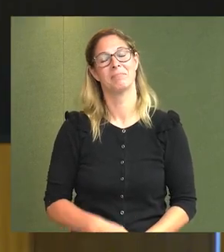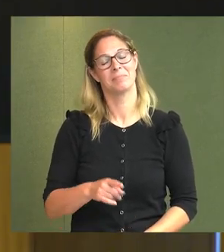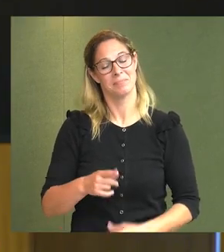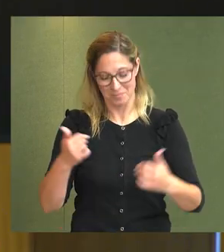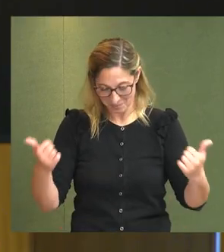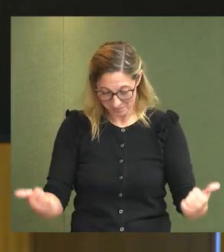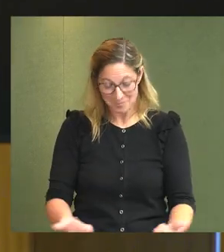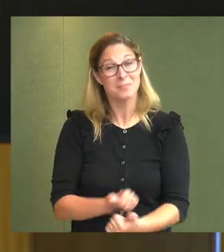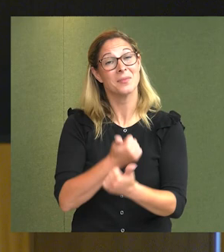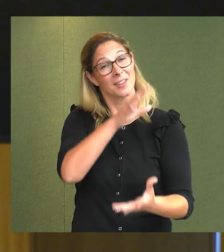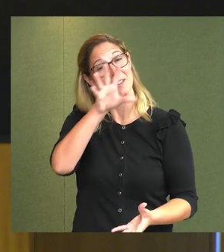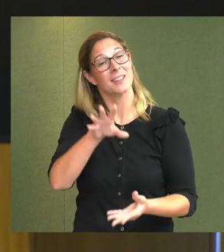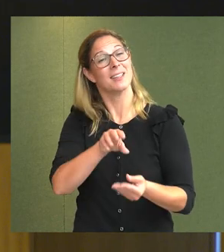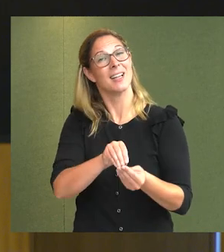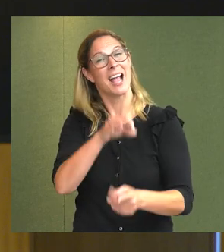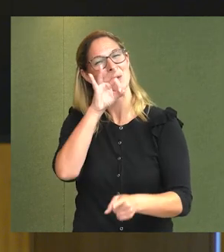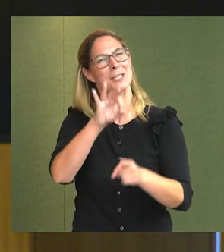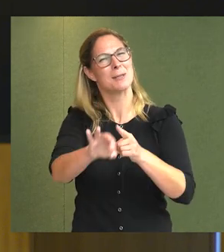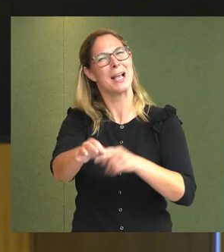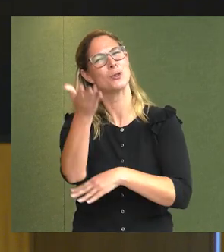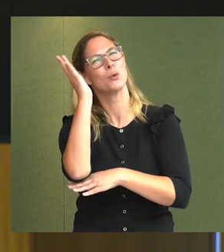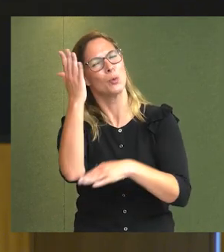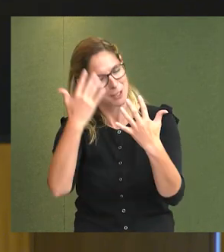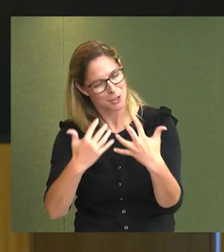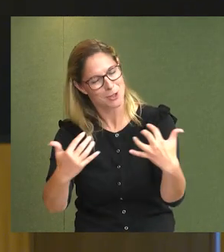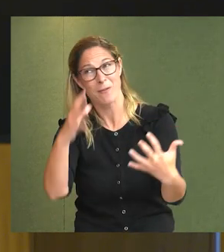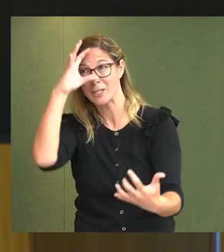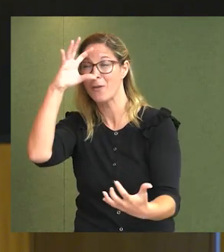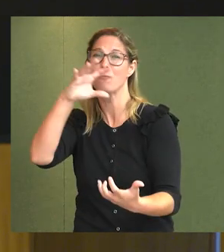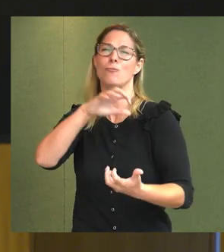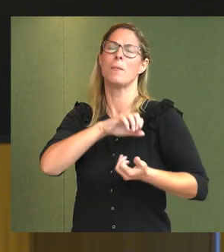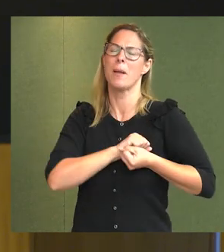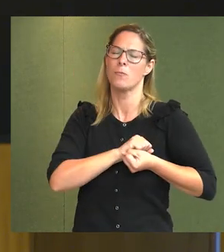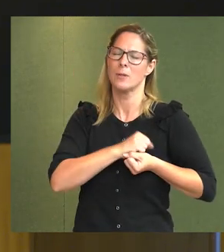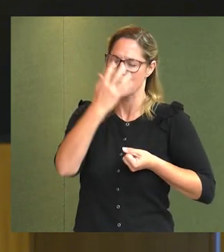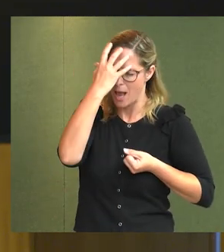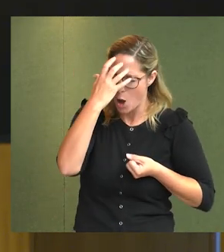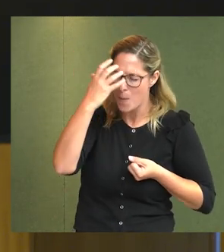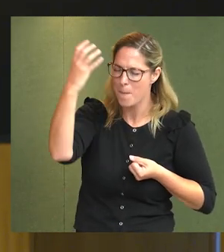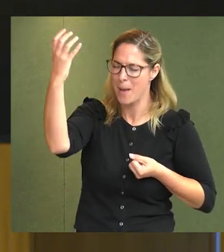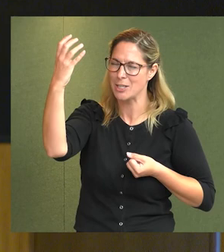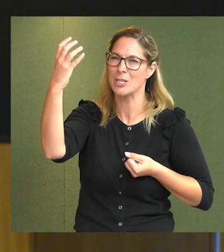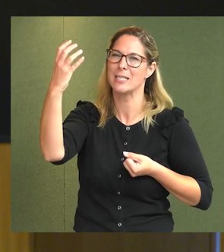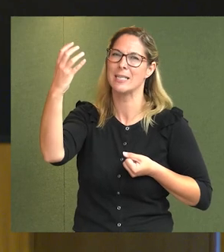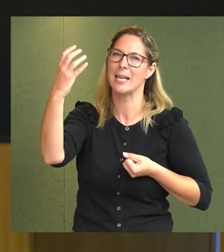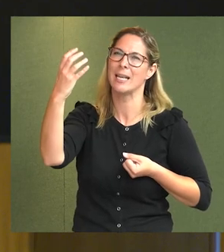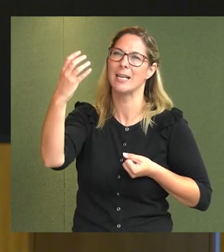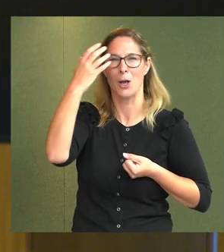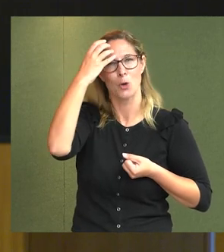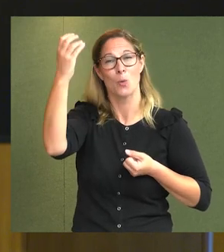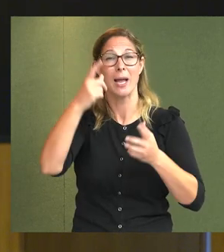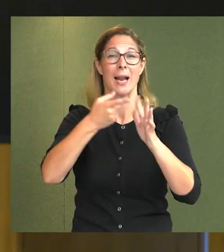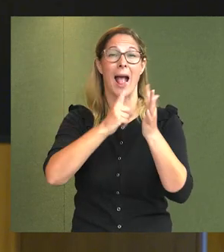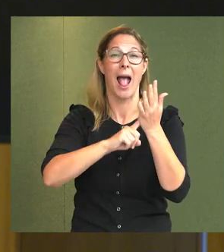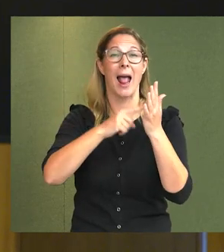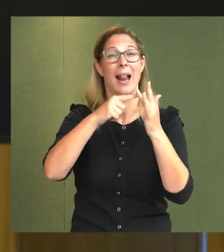that concludes our special service of remembrance for Her Majesty Queen Elizabeth II. You